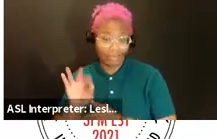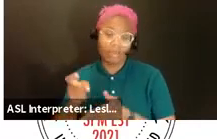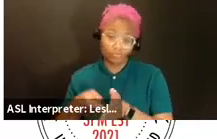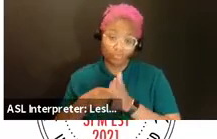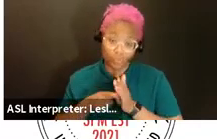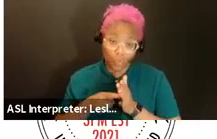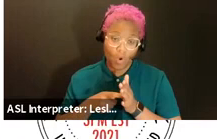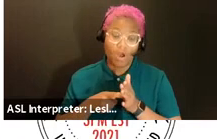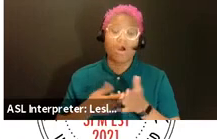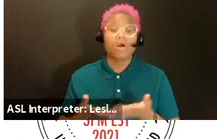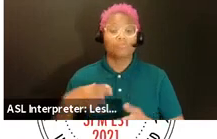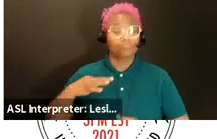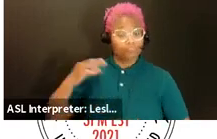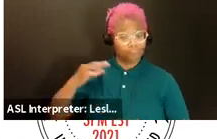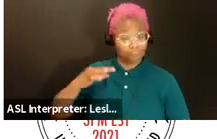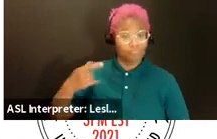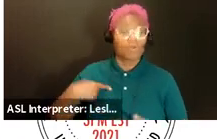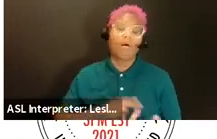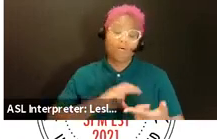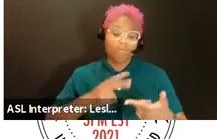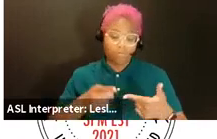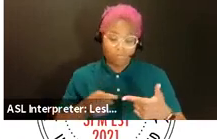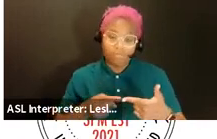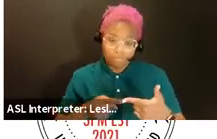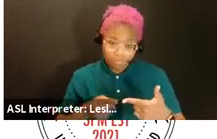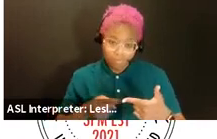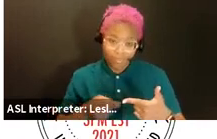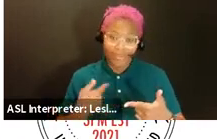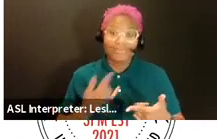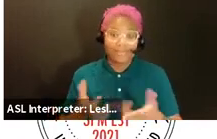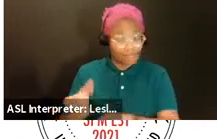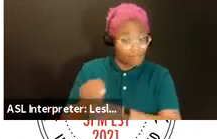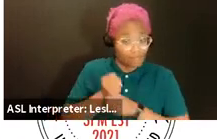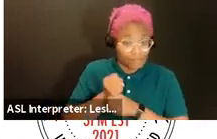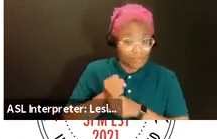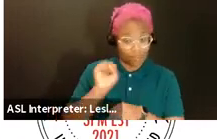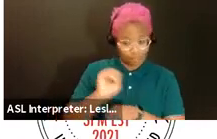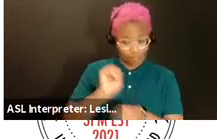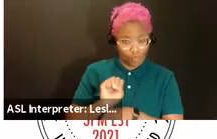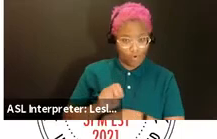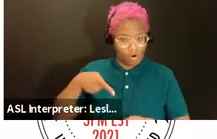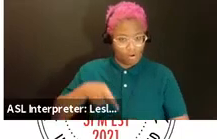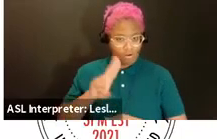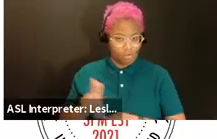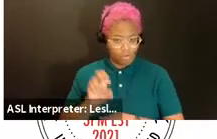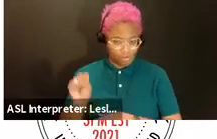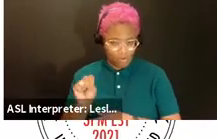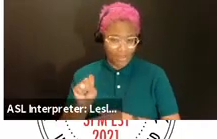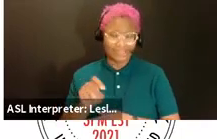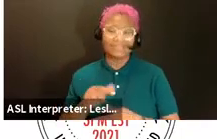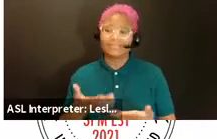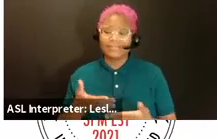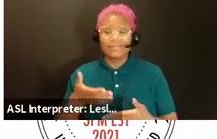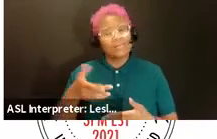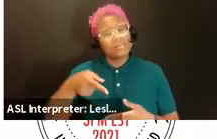is of a caliber deserving of the status and that they have bona fide contracted employment in the US. This part of the process is currently functioning pretty much no